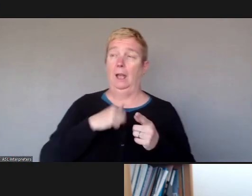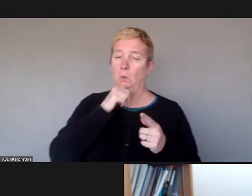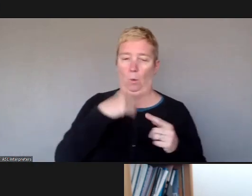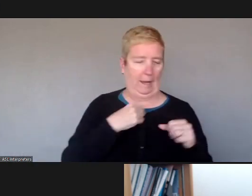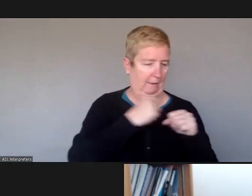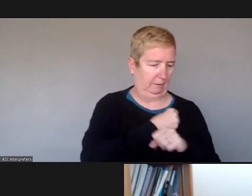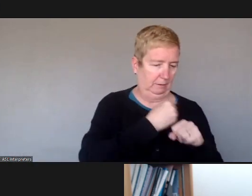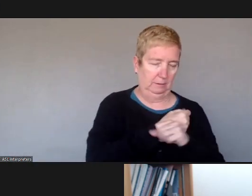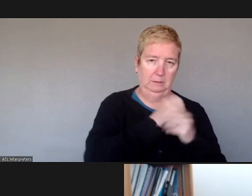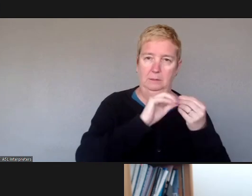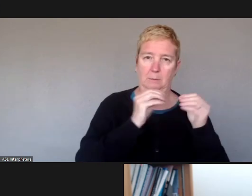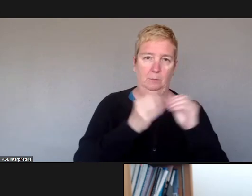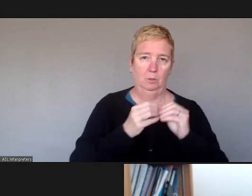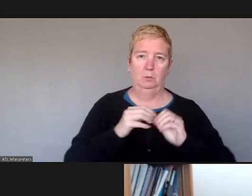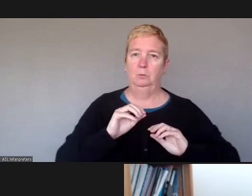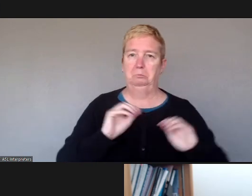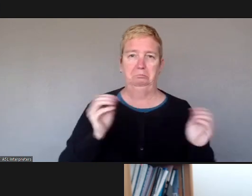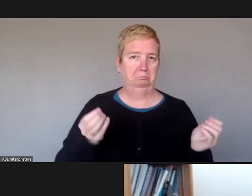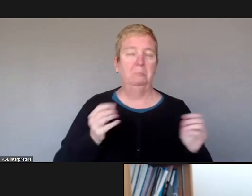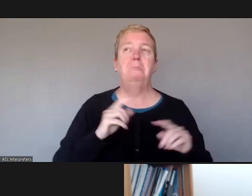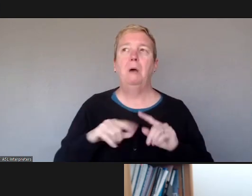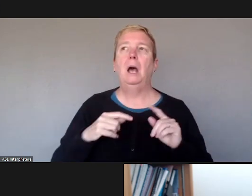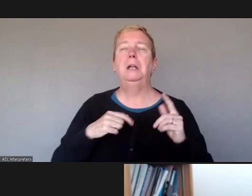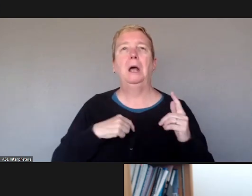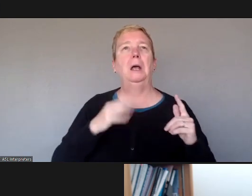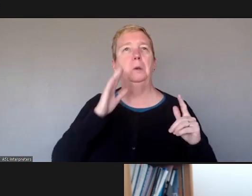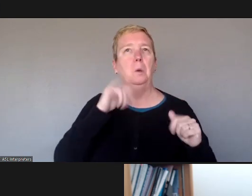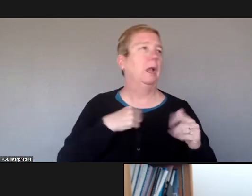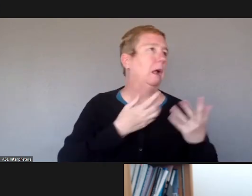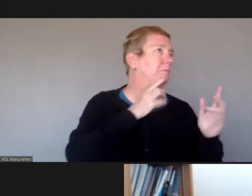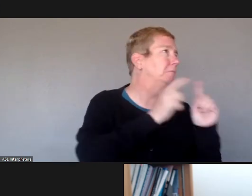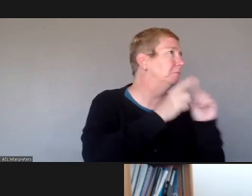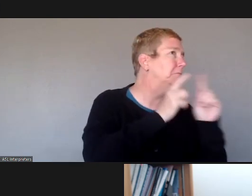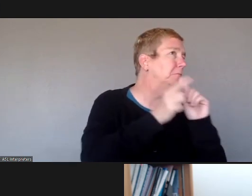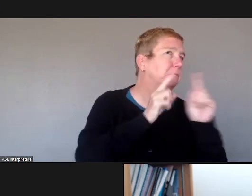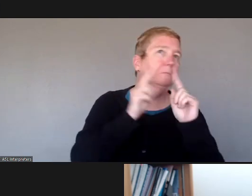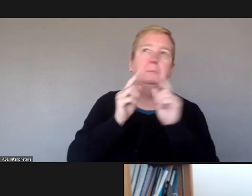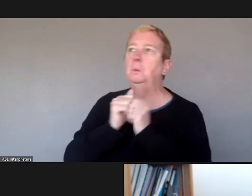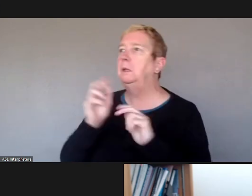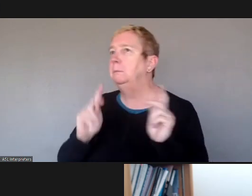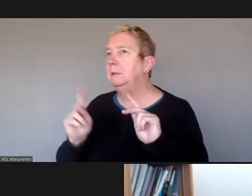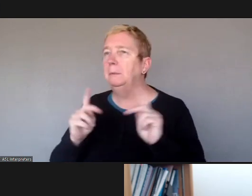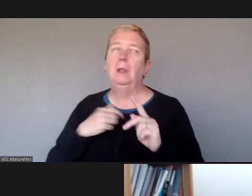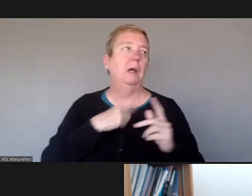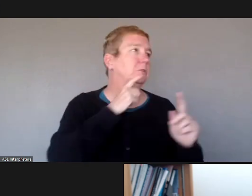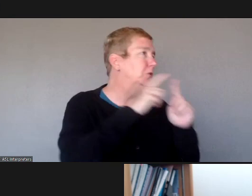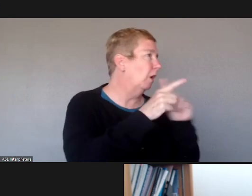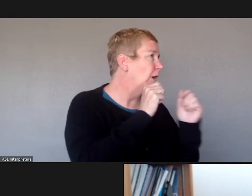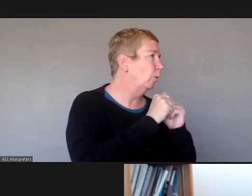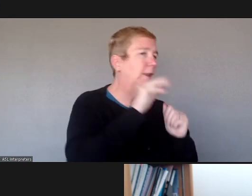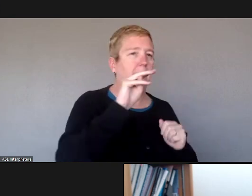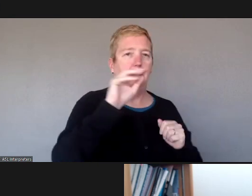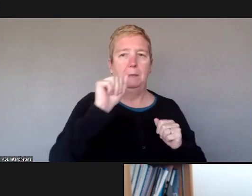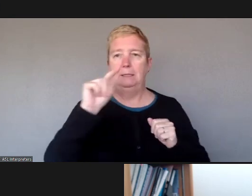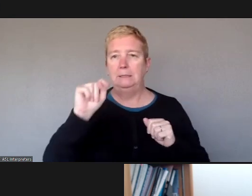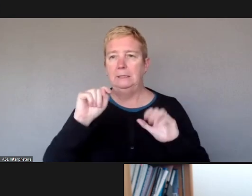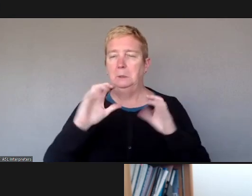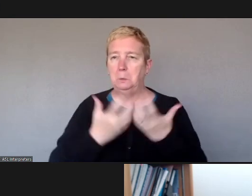of word of mouth from talking with the people who run the hospitals on the mat, and likewise.